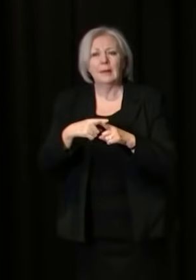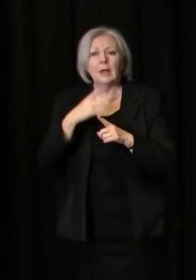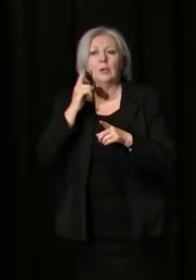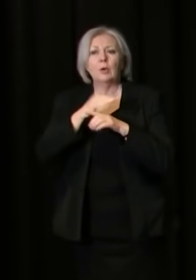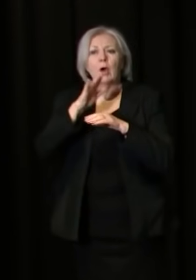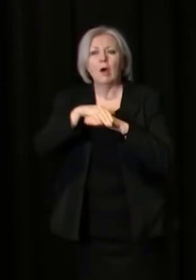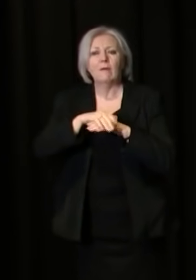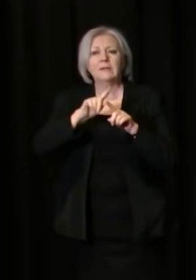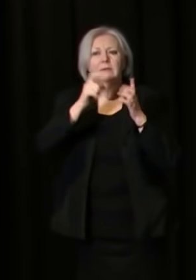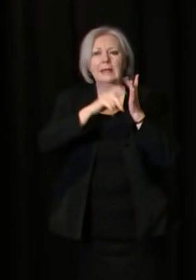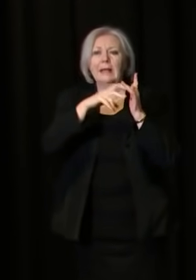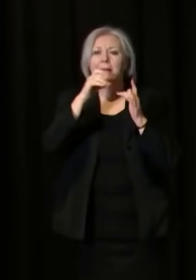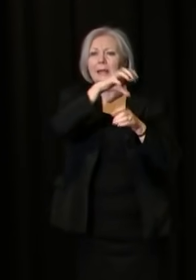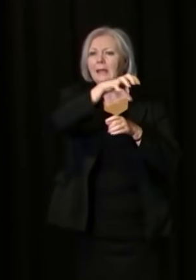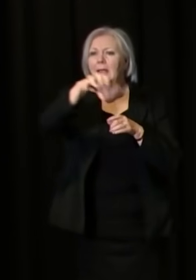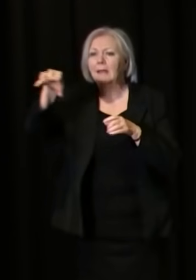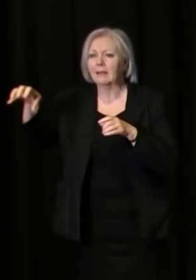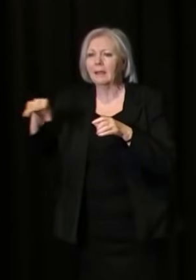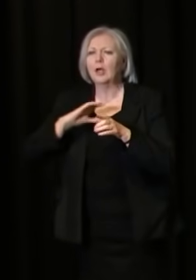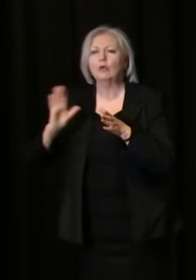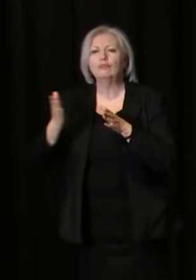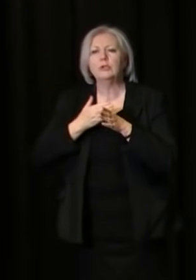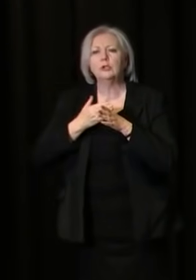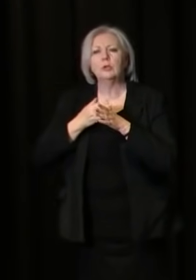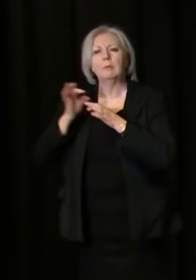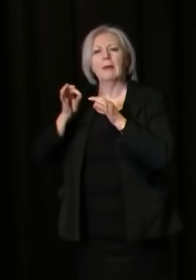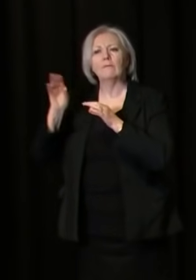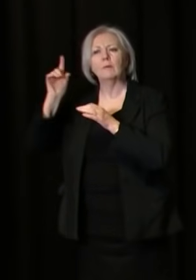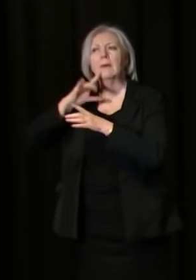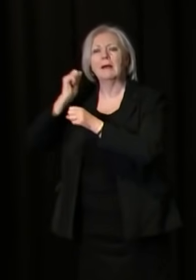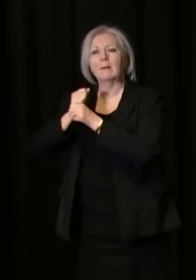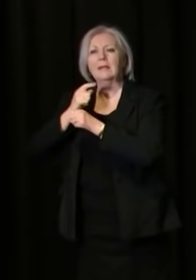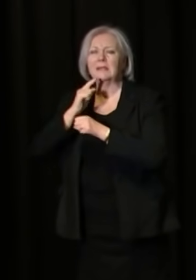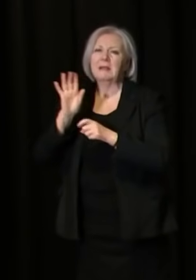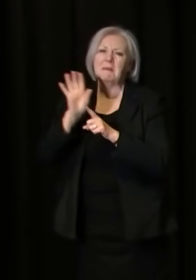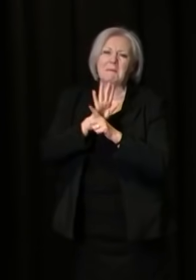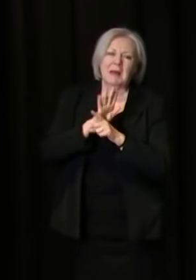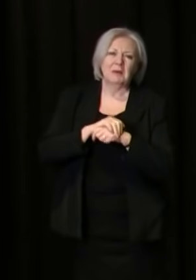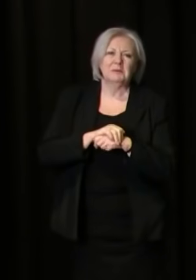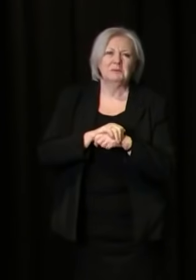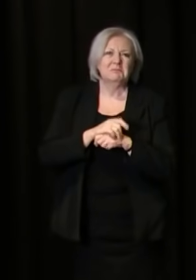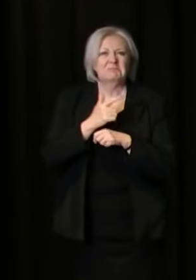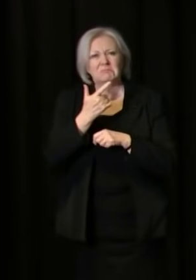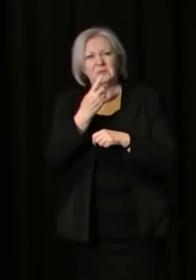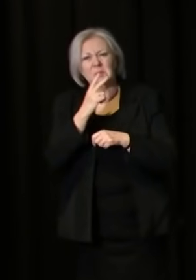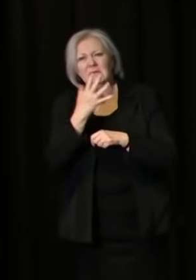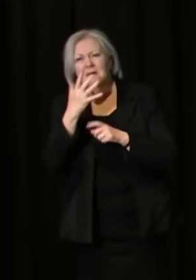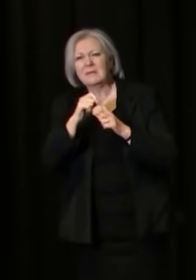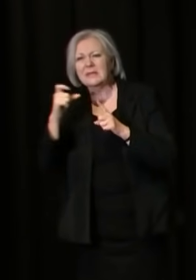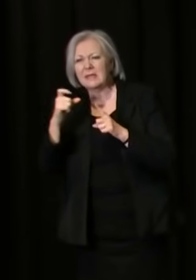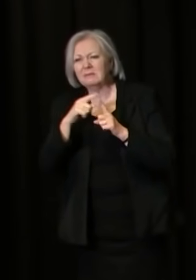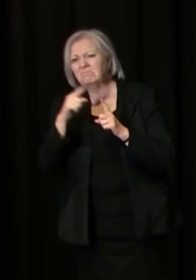state-run clinics, the original Commonwealth plan had us doing about a quarter to 27% of the